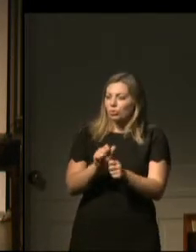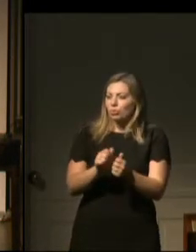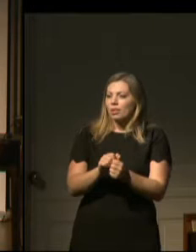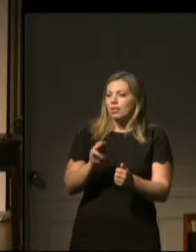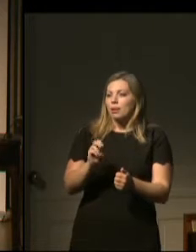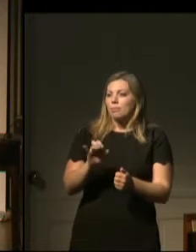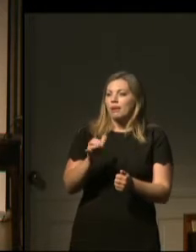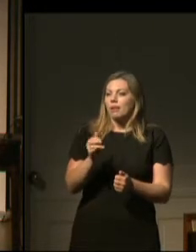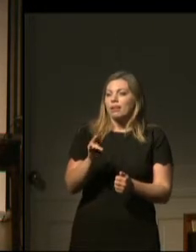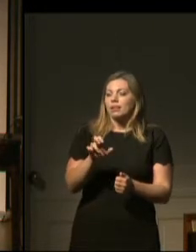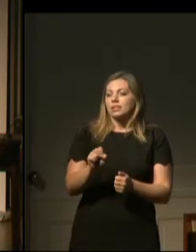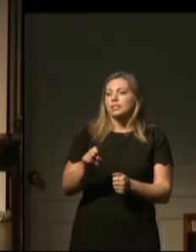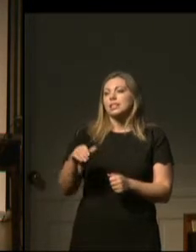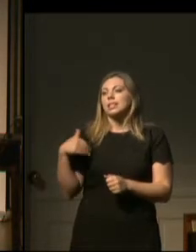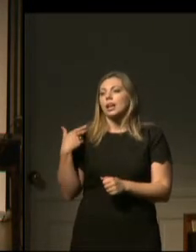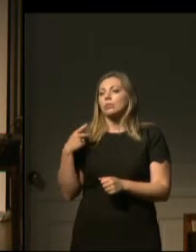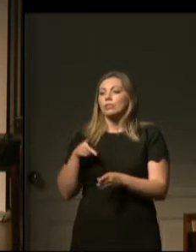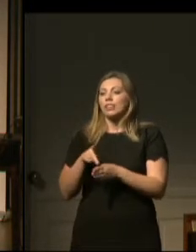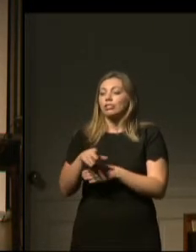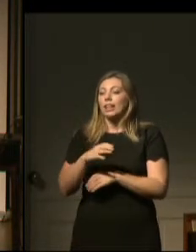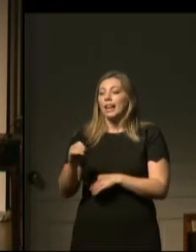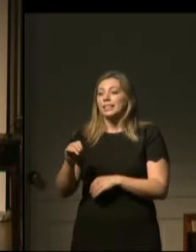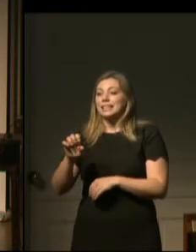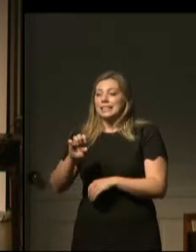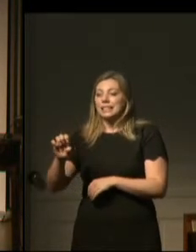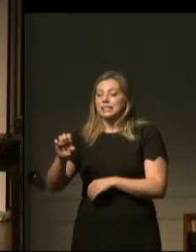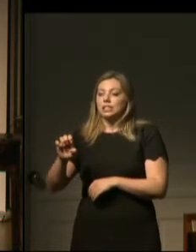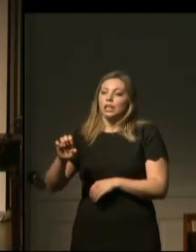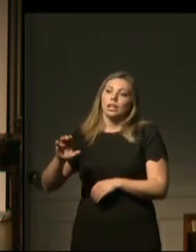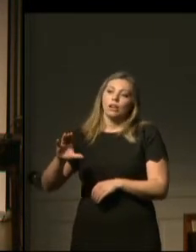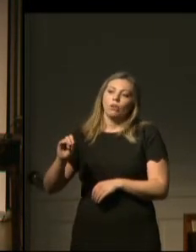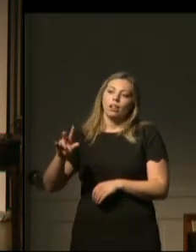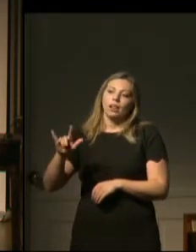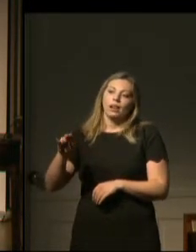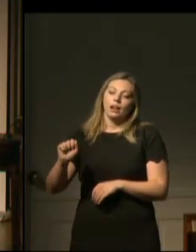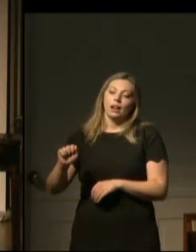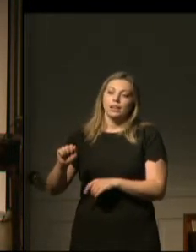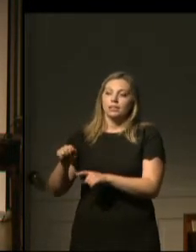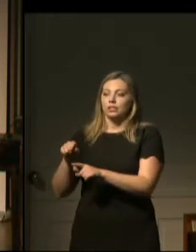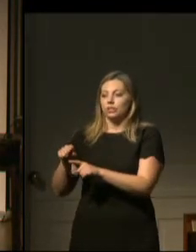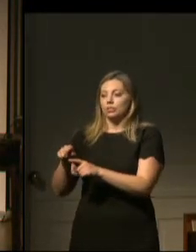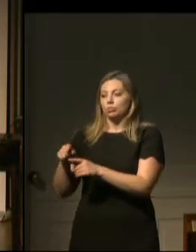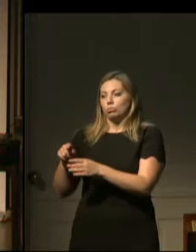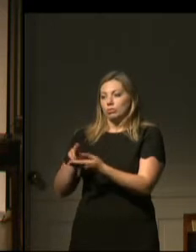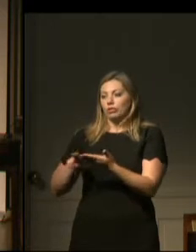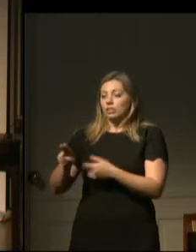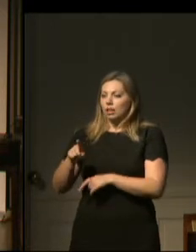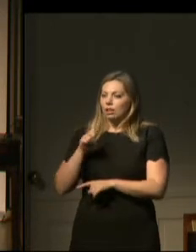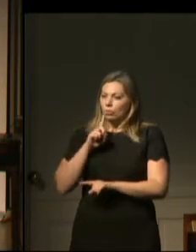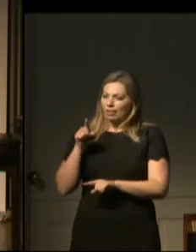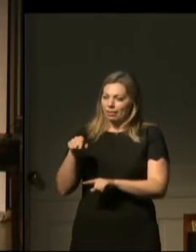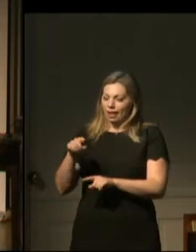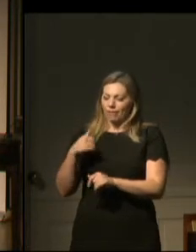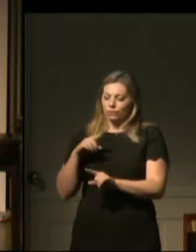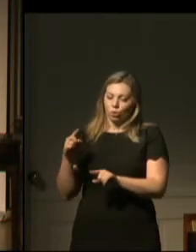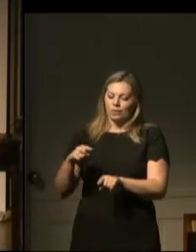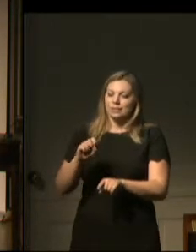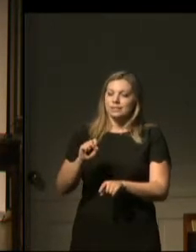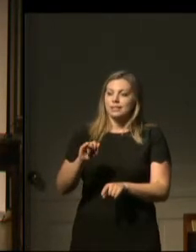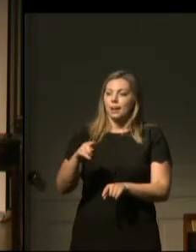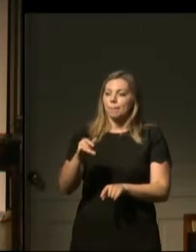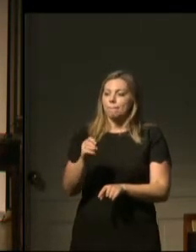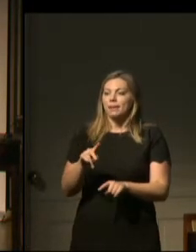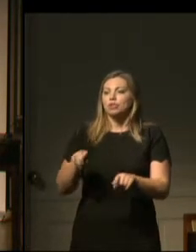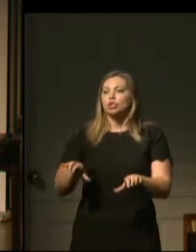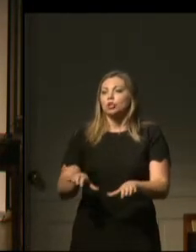Marianas Young Professionals and with East Carolina University. East Carolina University has a maritime studies department, and they've been going out to Saipan, and they've been doing